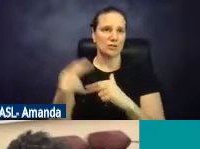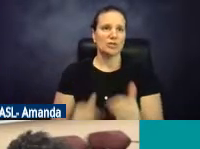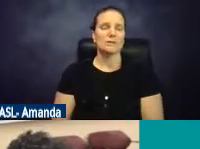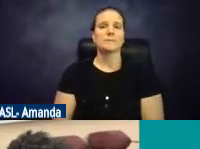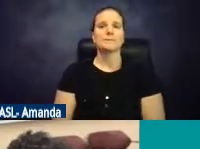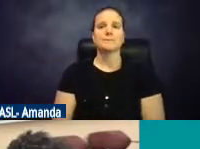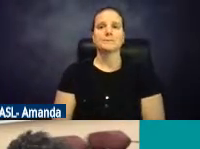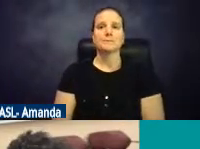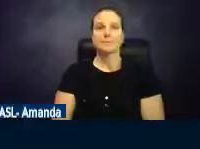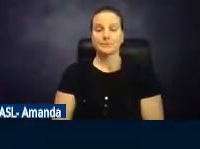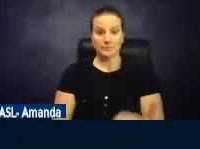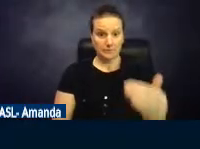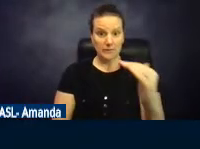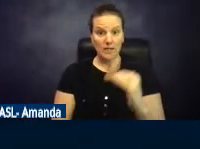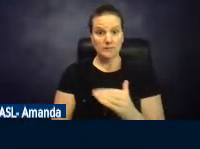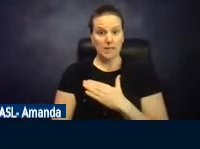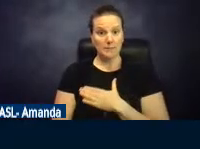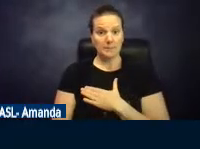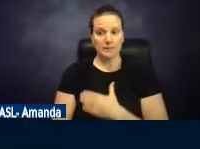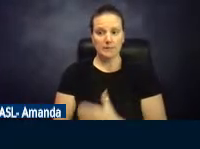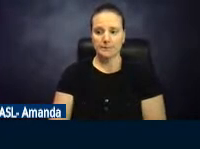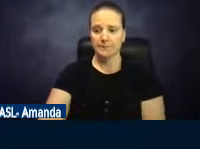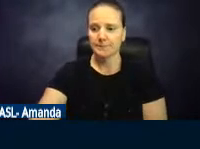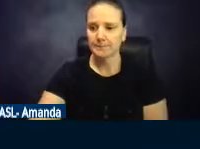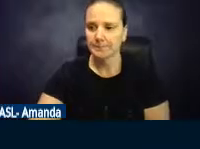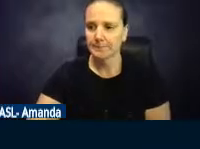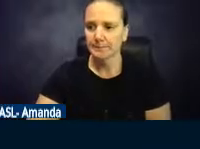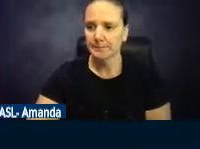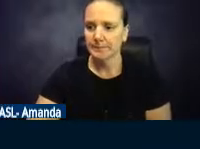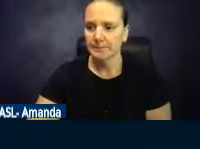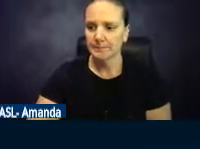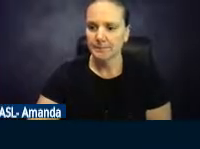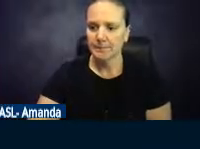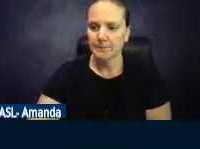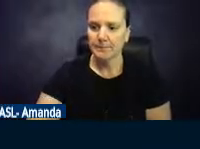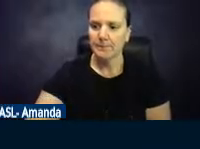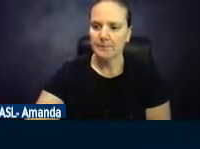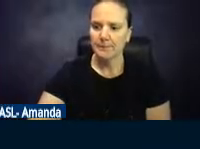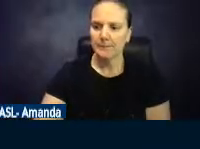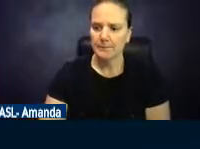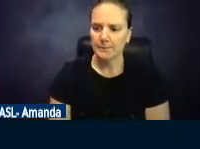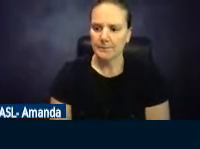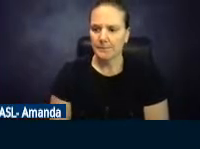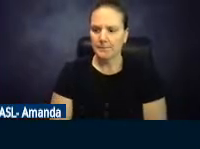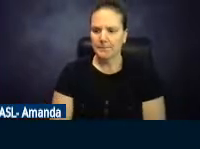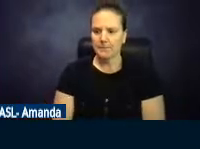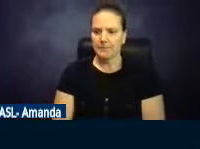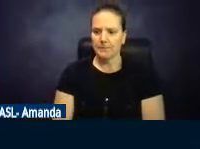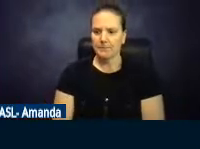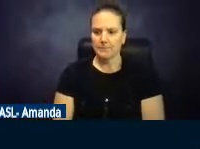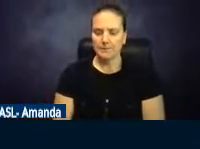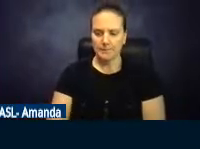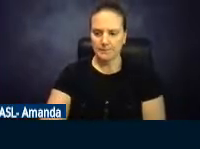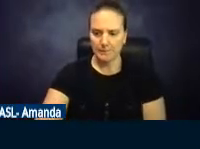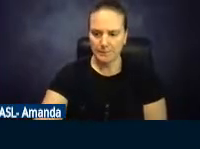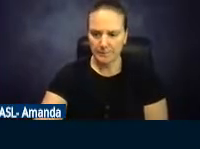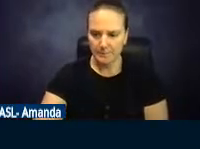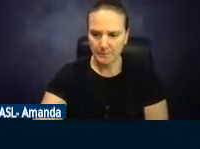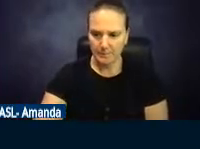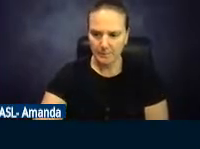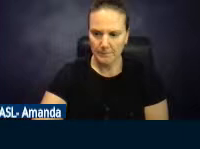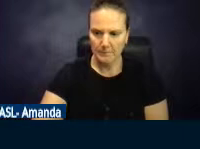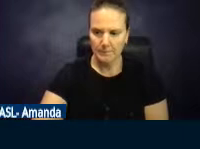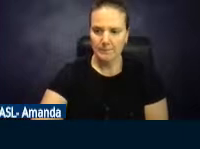So let's go to the next slide, please. So once again, the advisory group meetings have been going well,